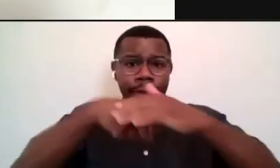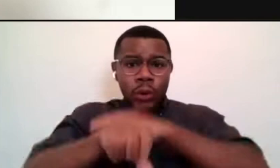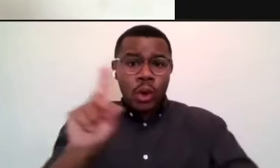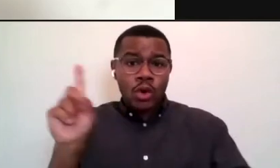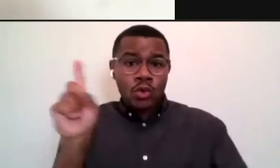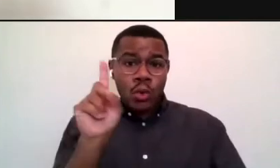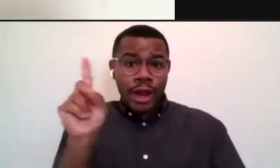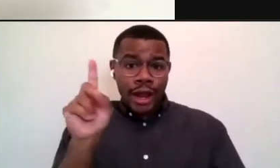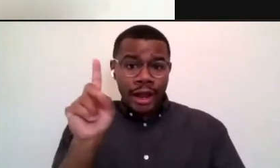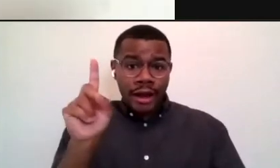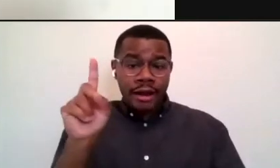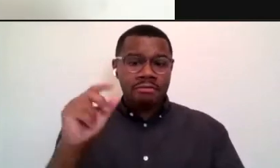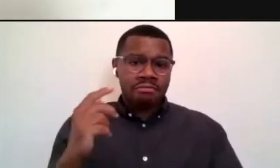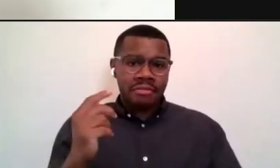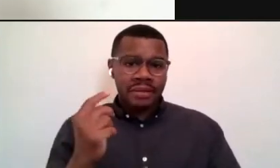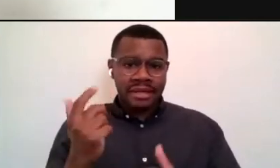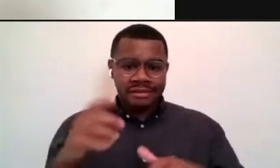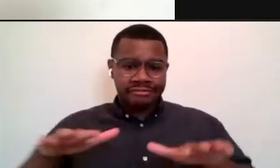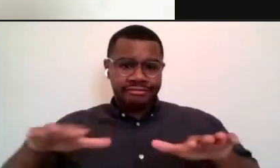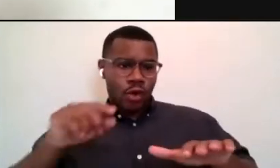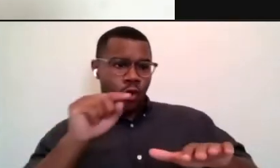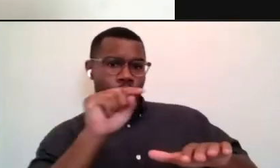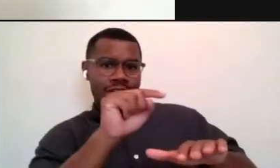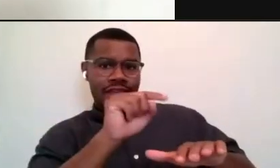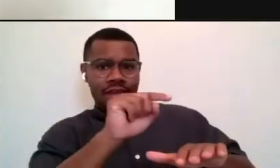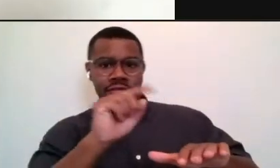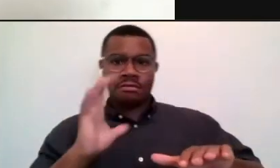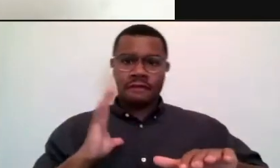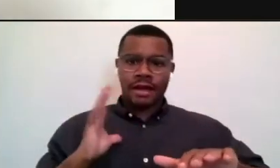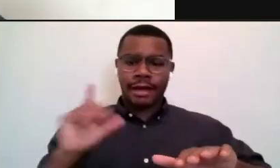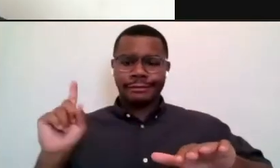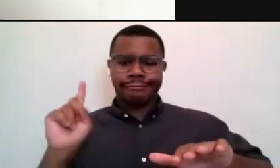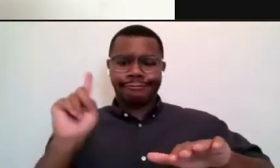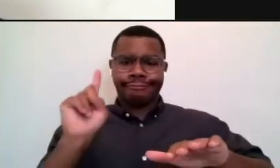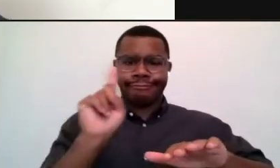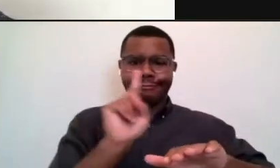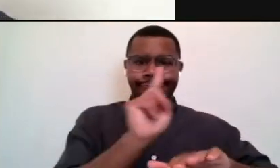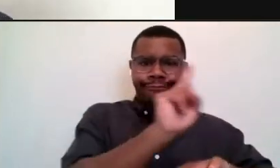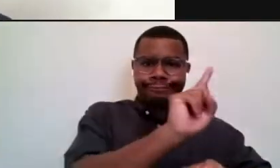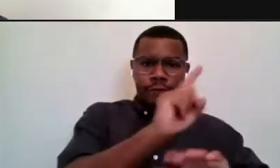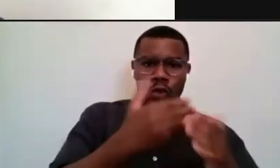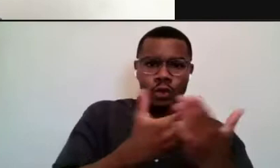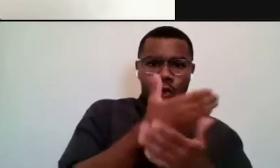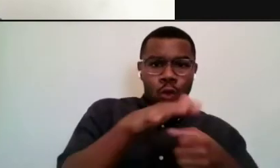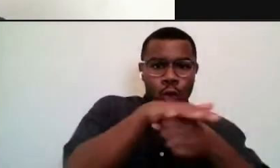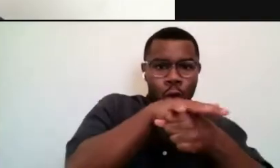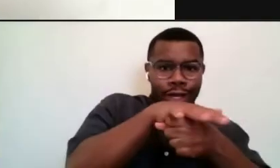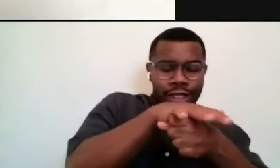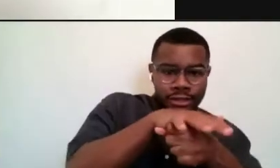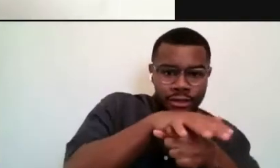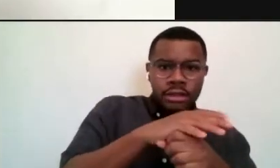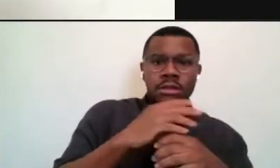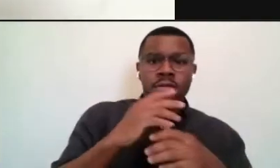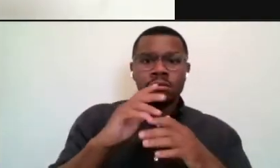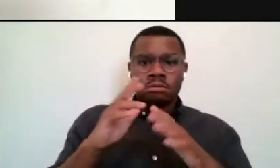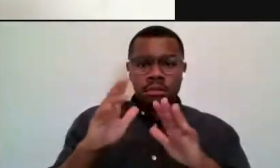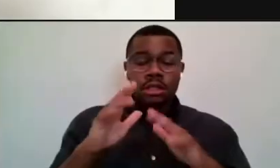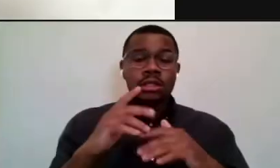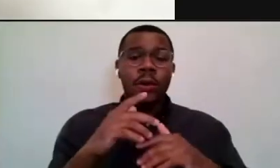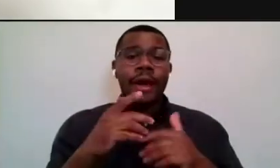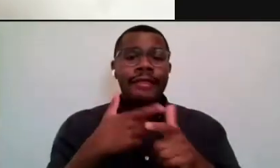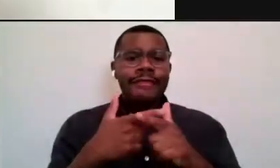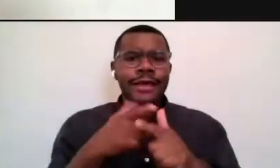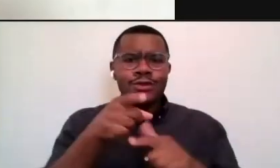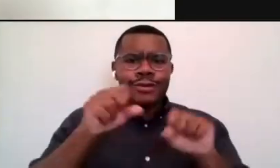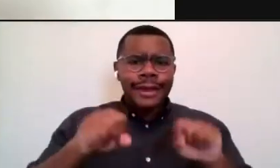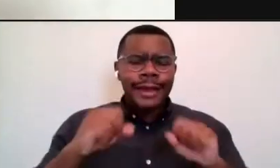you're asking them questions about, like, where, well, why did you end up there? Oh, that's interesting. And